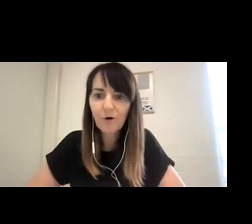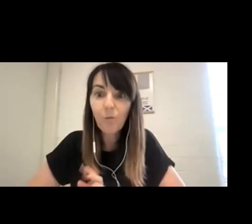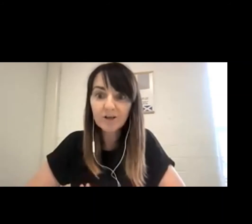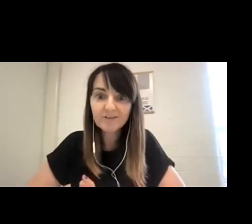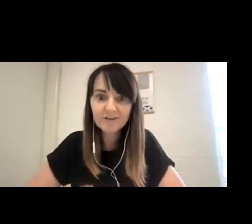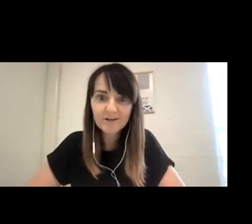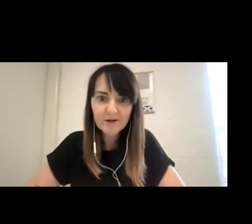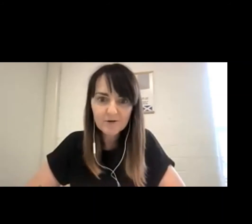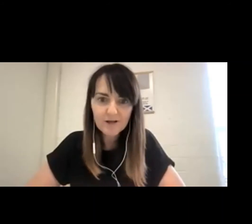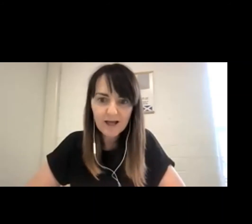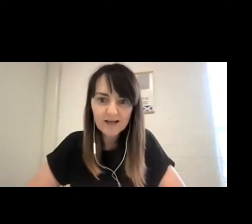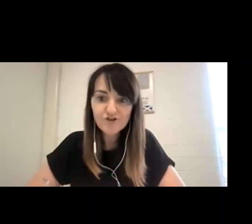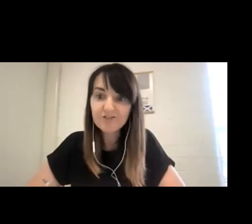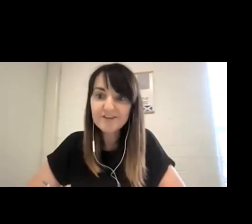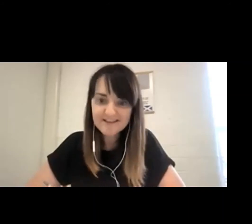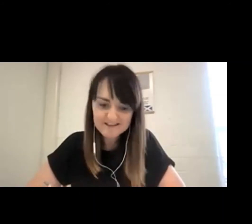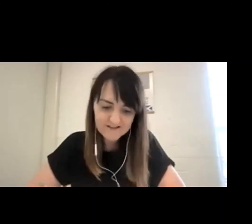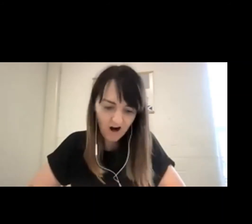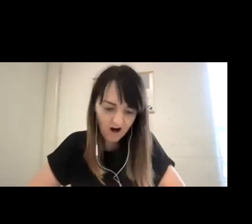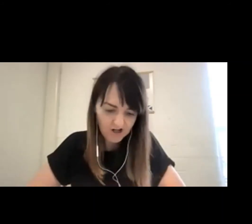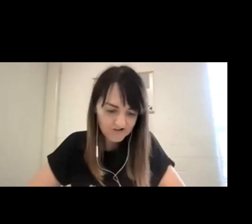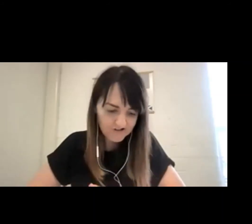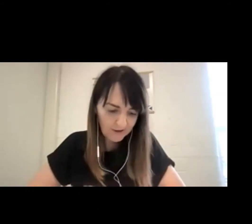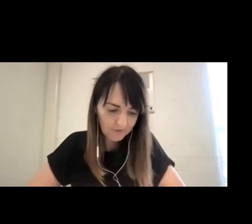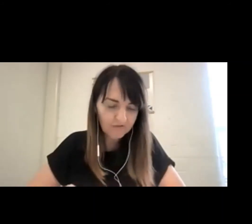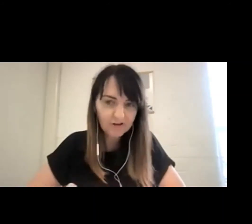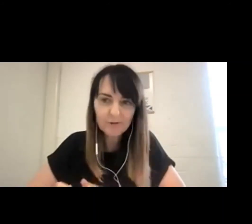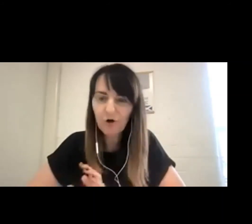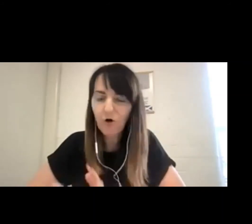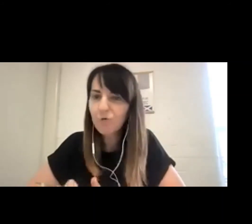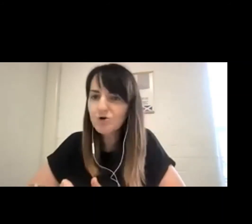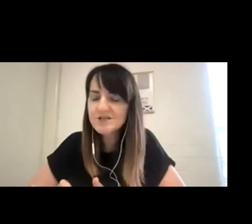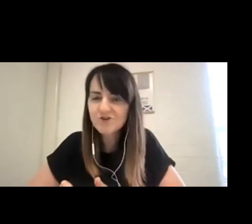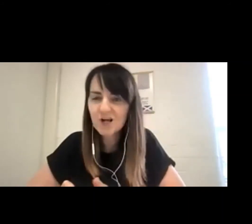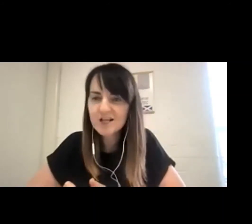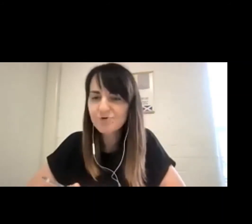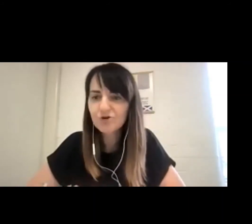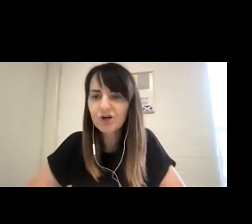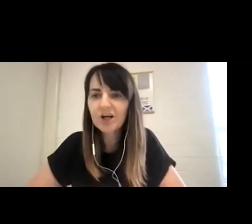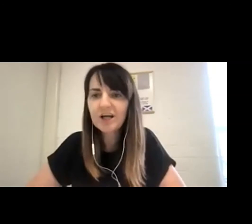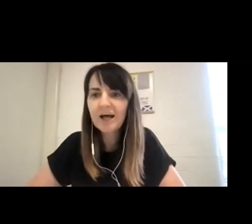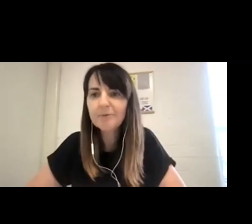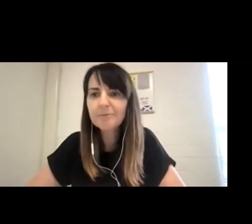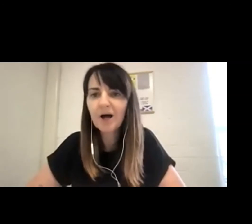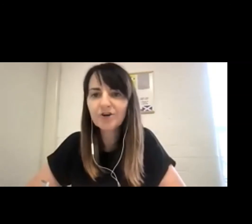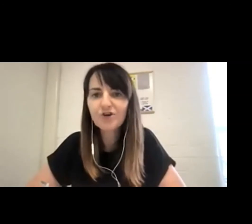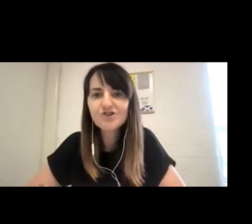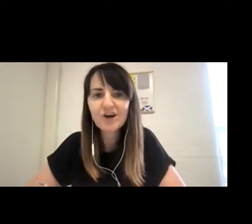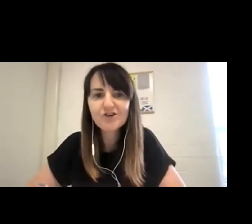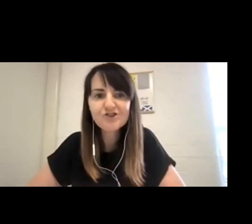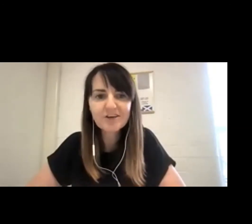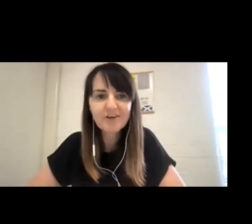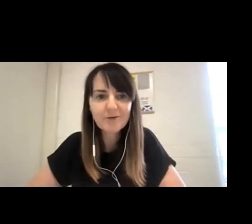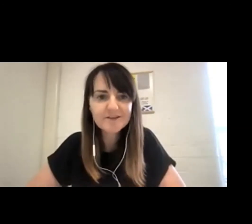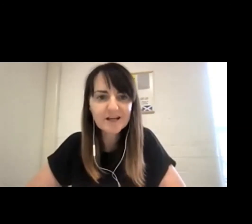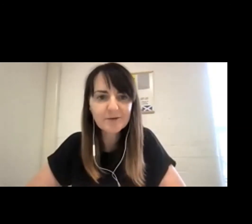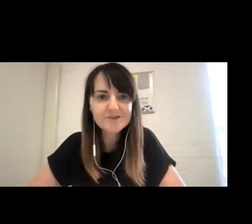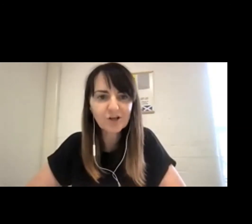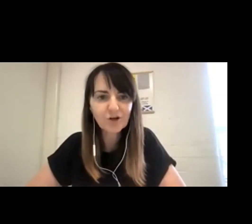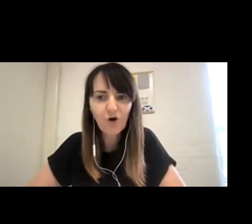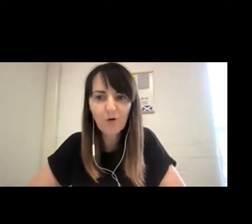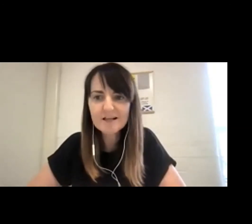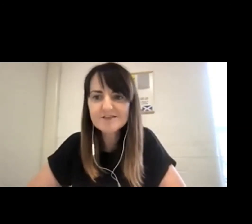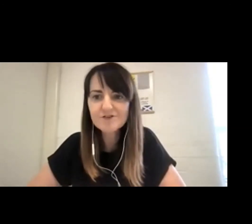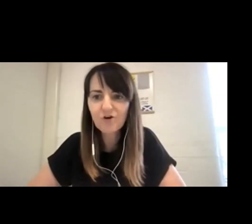having one travel assistance card covering maybe all modes of transport and across the country. If anybody's got any